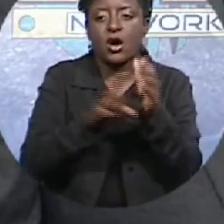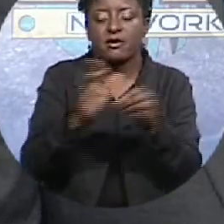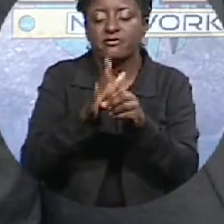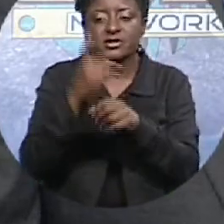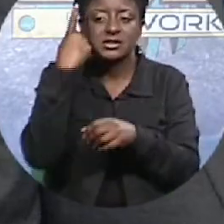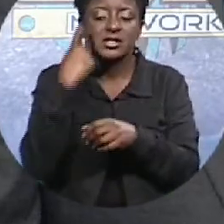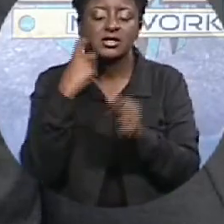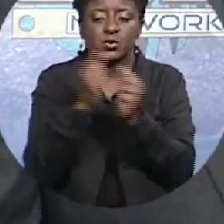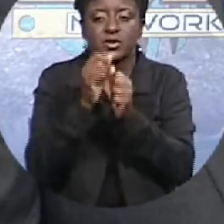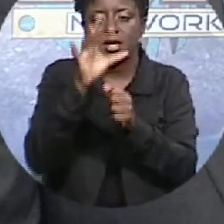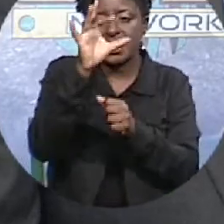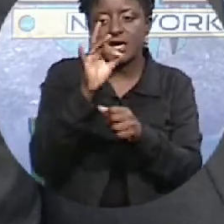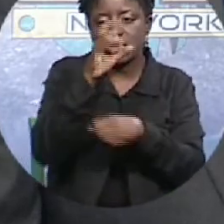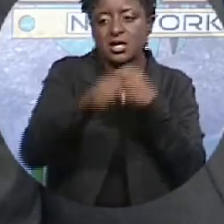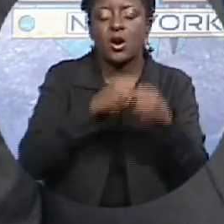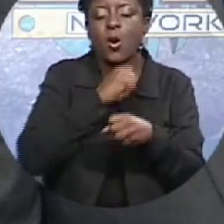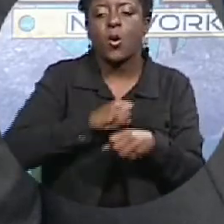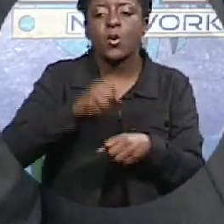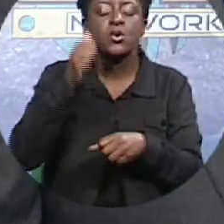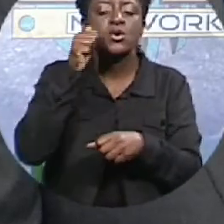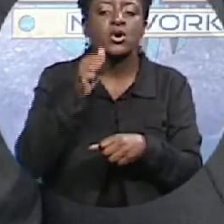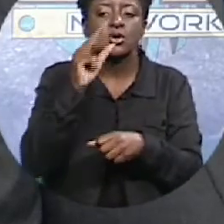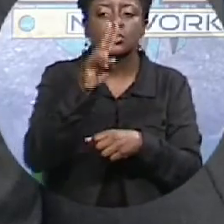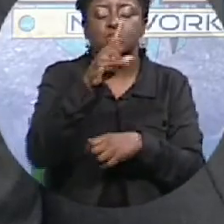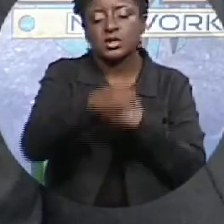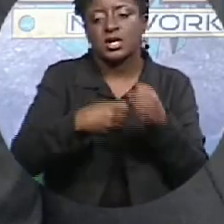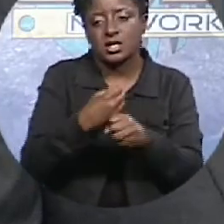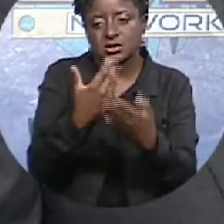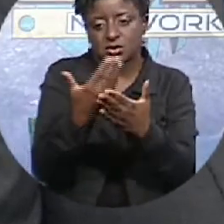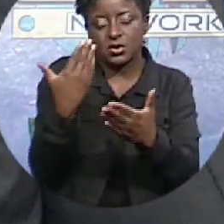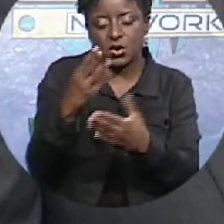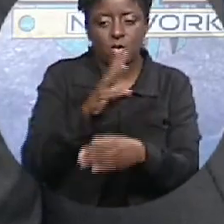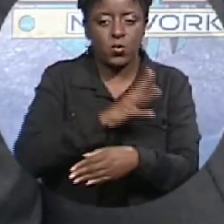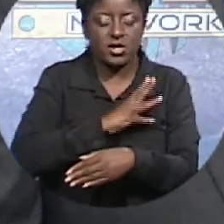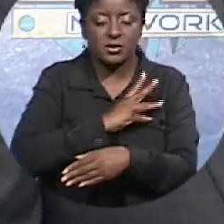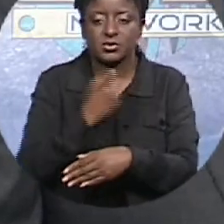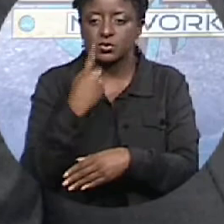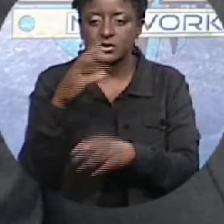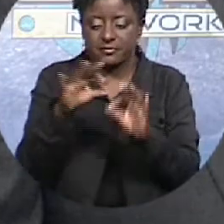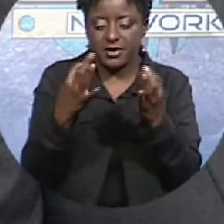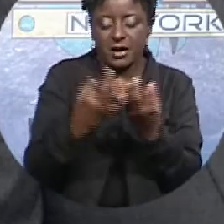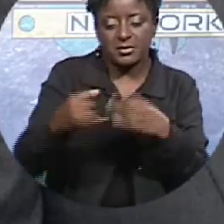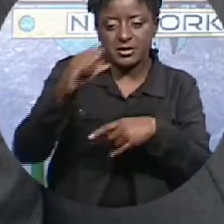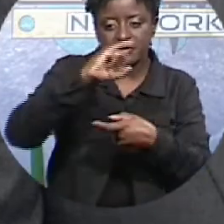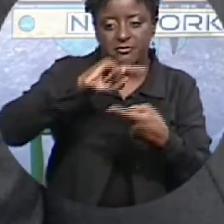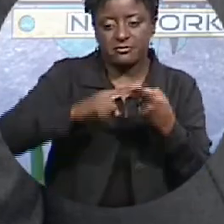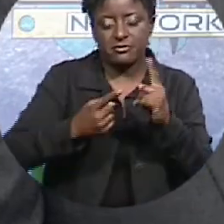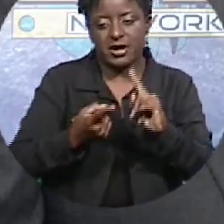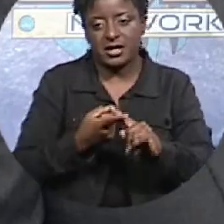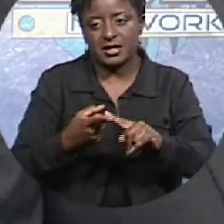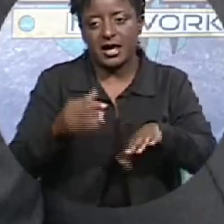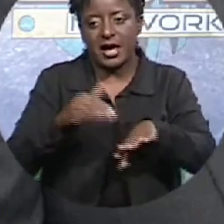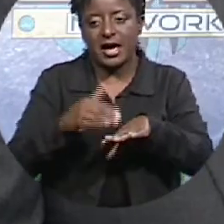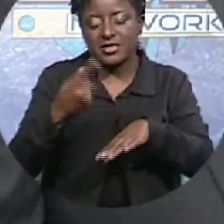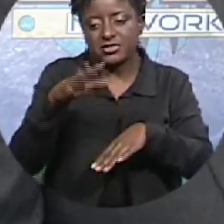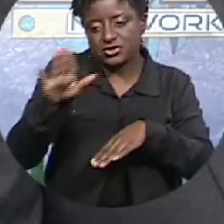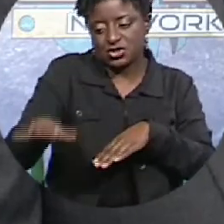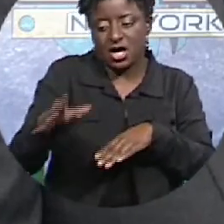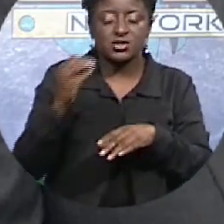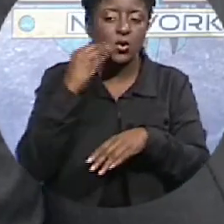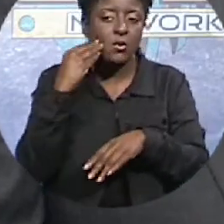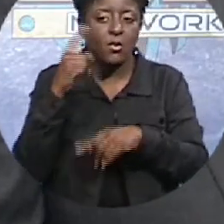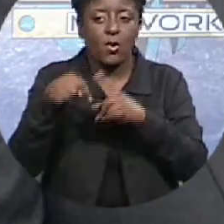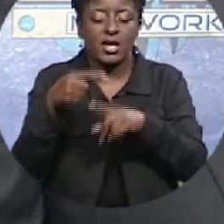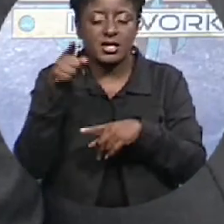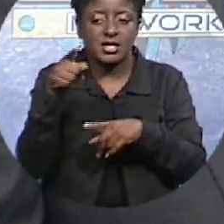girl 2 years ago. Court evidence showed that Williams, who was a family friend, was at the child's home when he molested her.